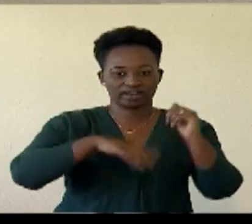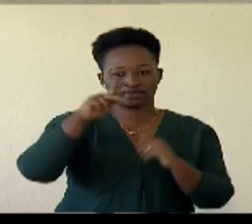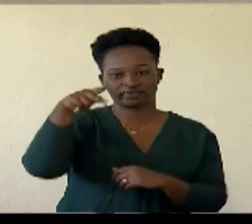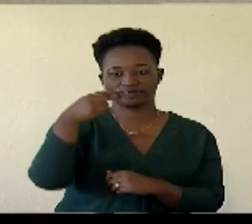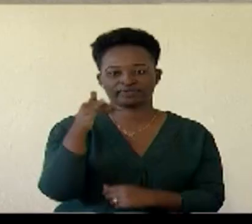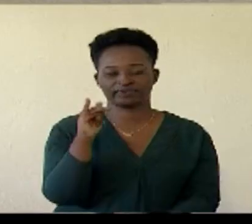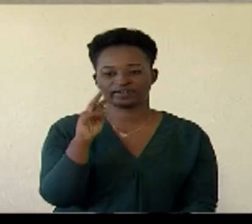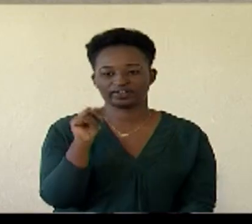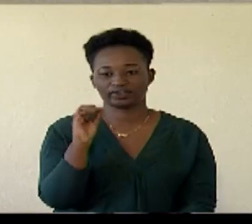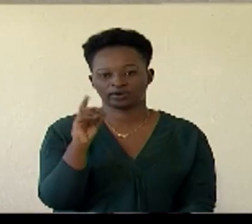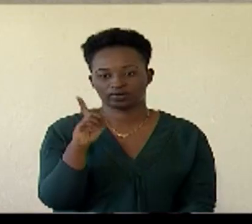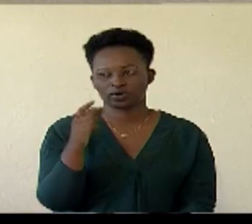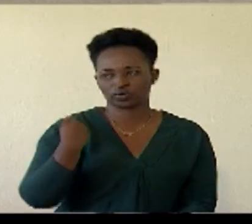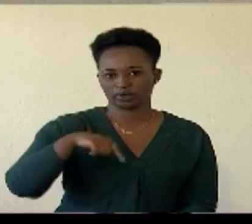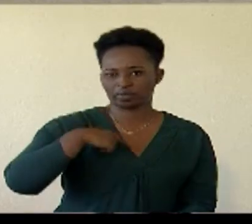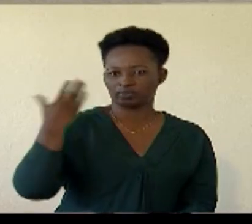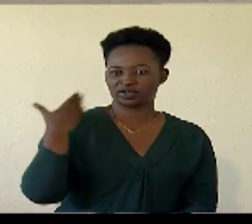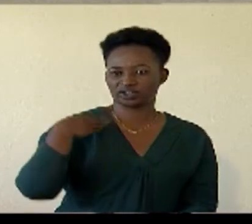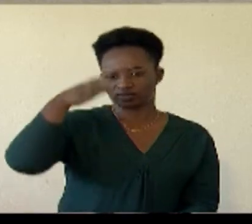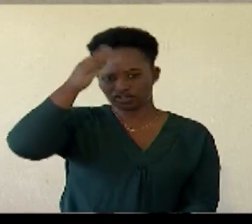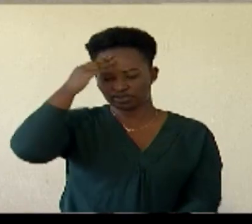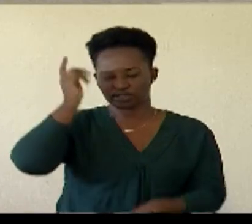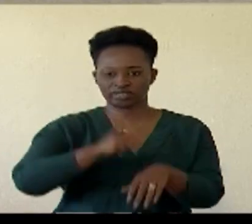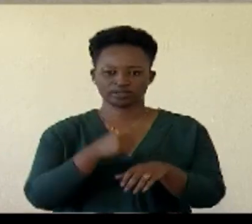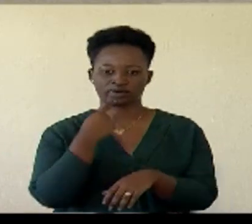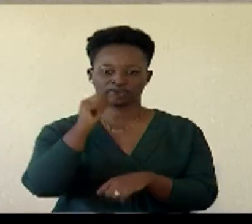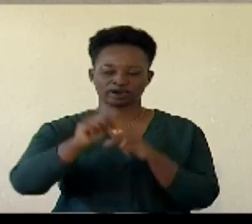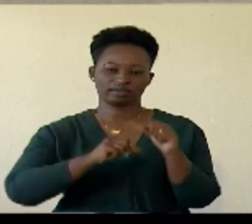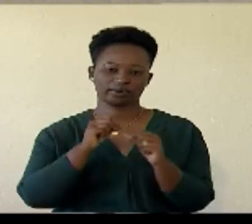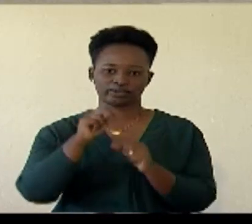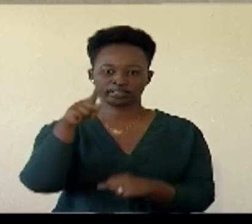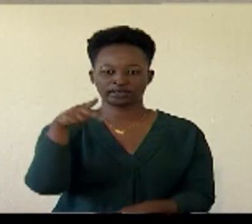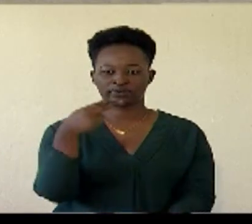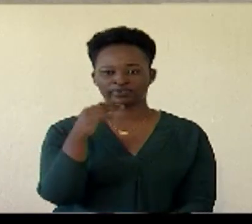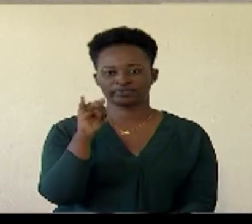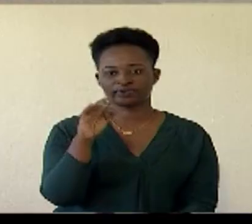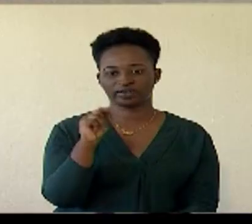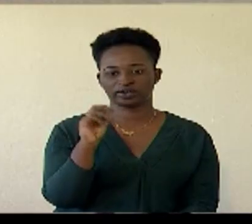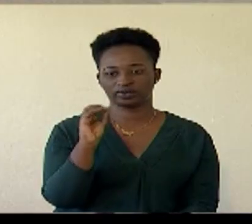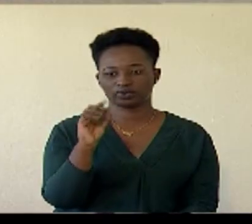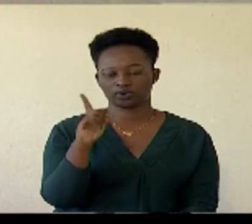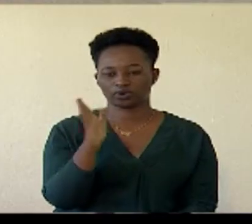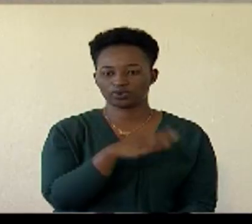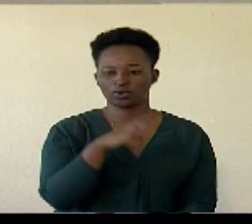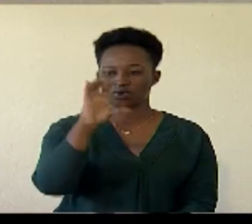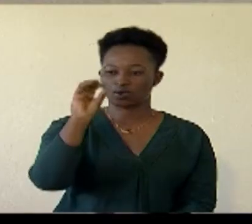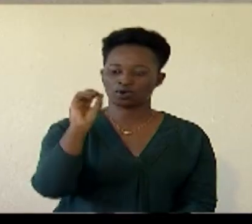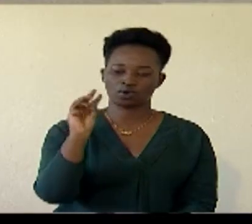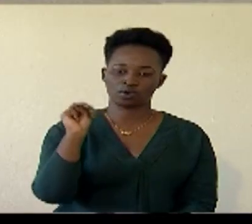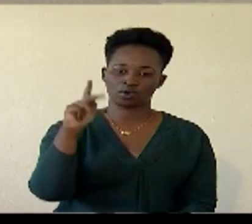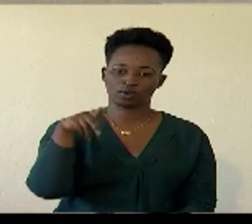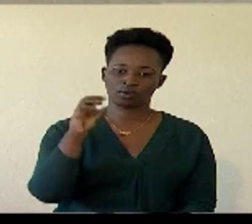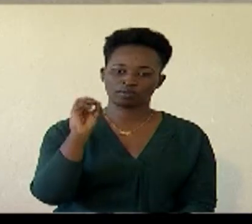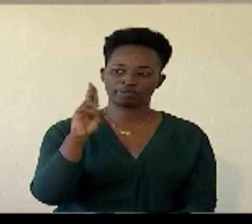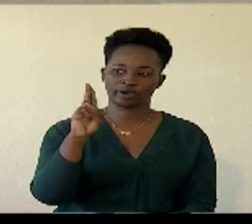back in the previous lesson when we were talking about the phenol compounds. So some of the reactions that we talk about, the